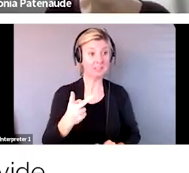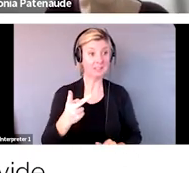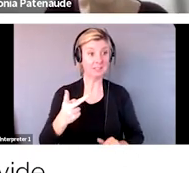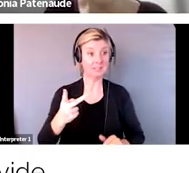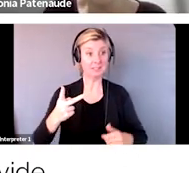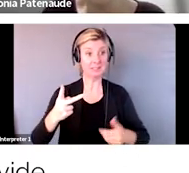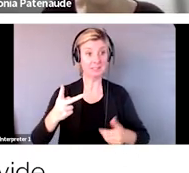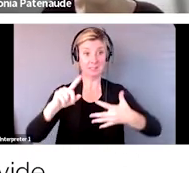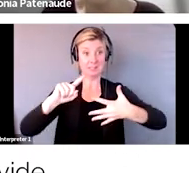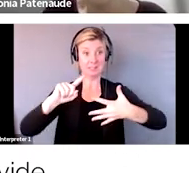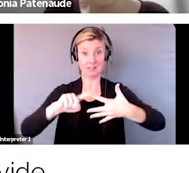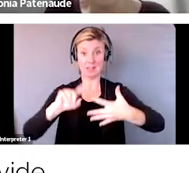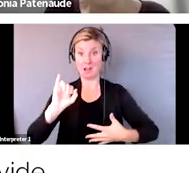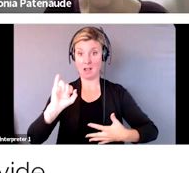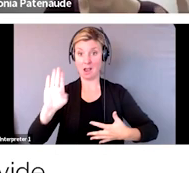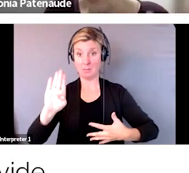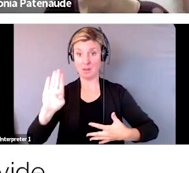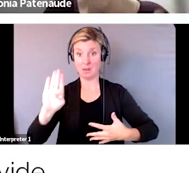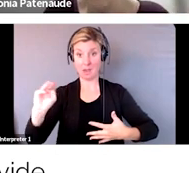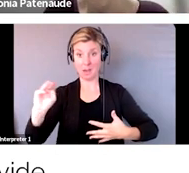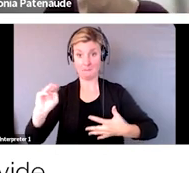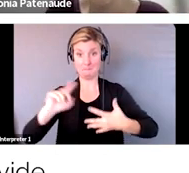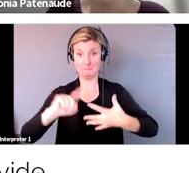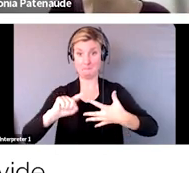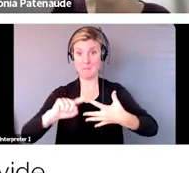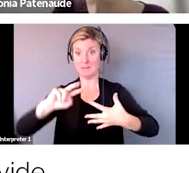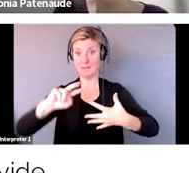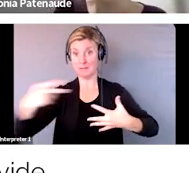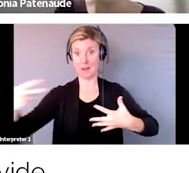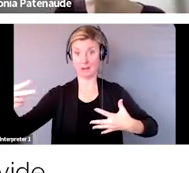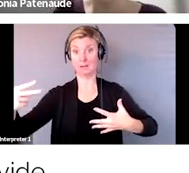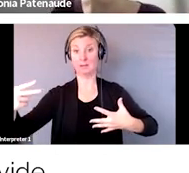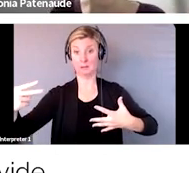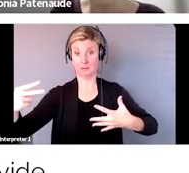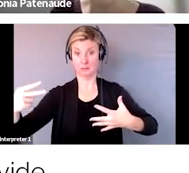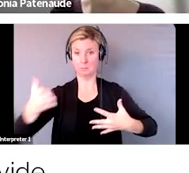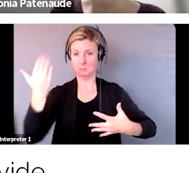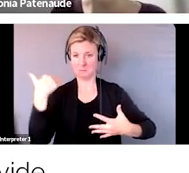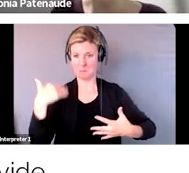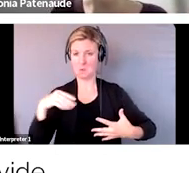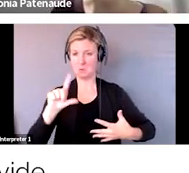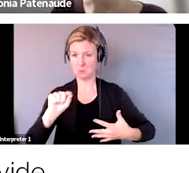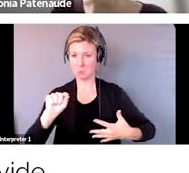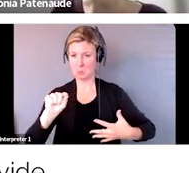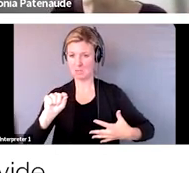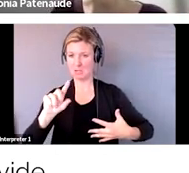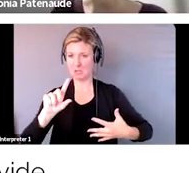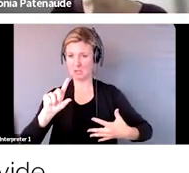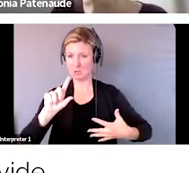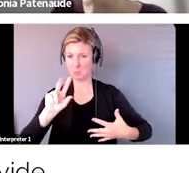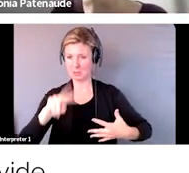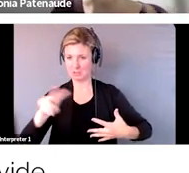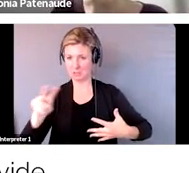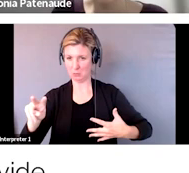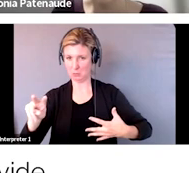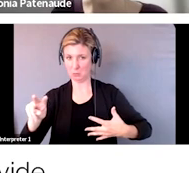in 2022 with about 4,400 patents issued in the US. The year before, they were at